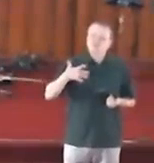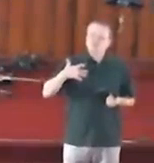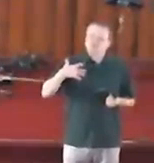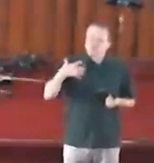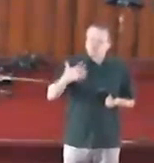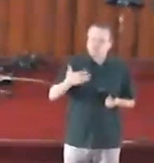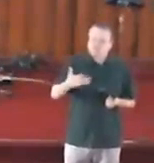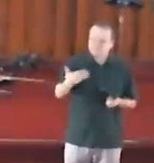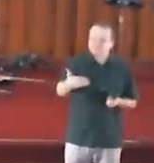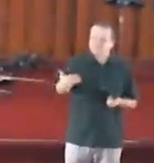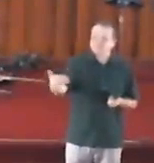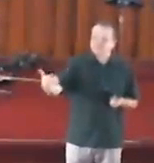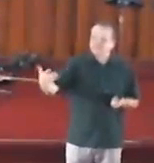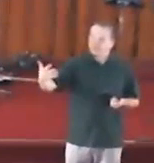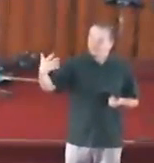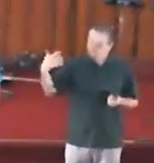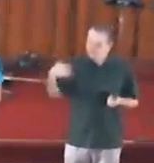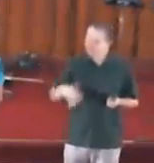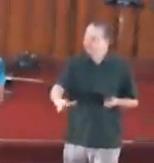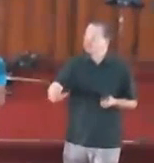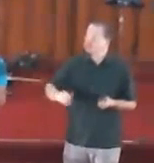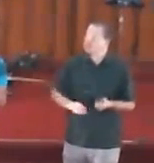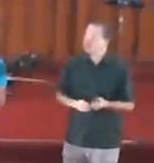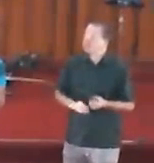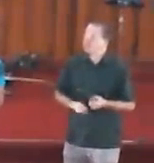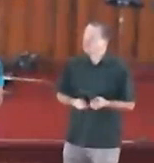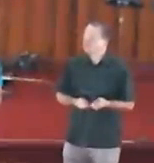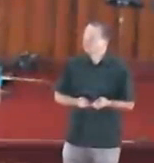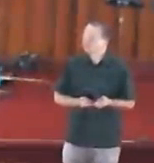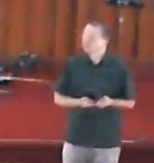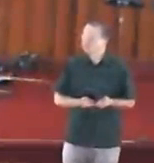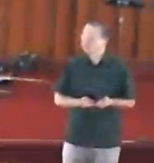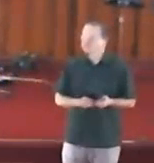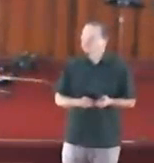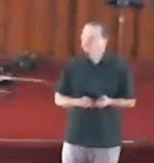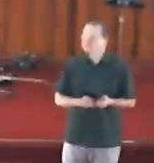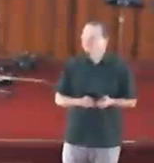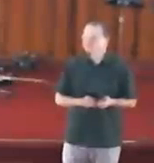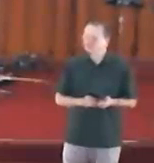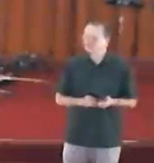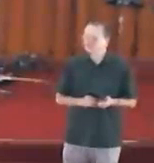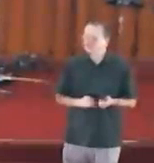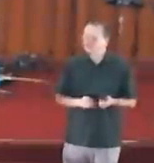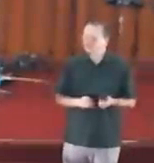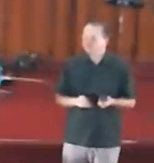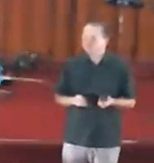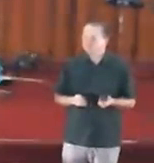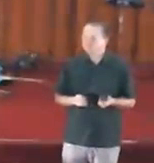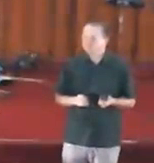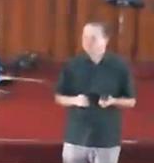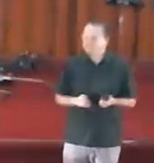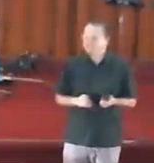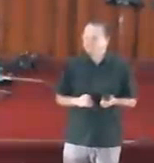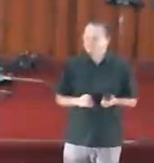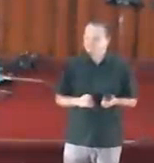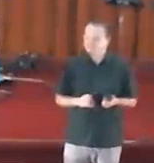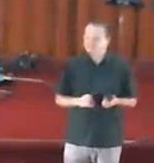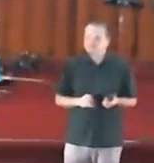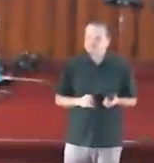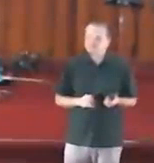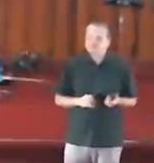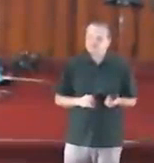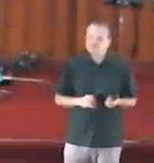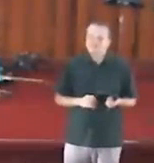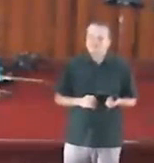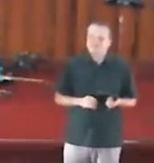podamos aprender a fluir con el Espíritu Santo. Here in this church we try to create a safe environment where we can learn